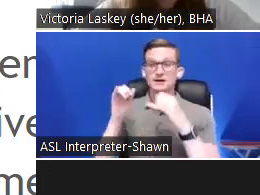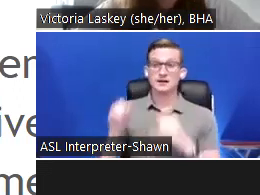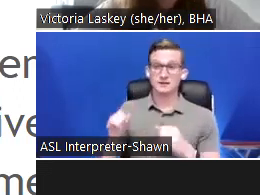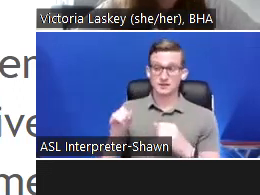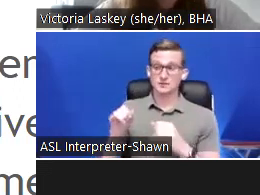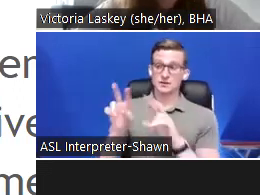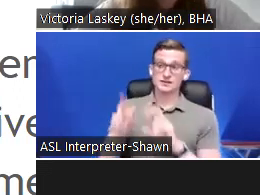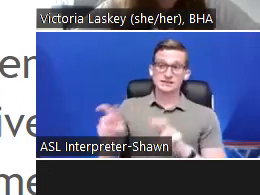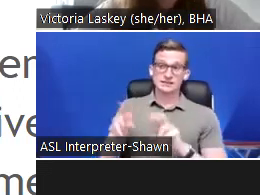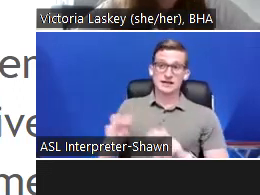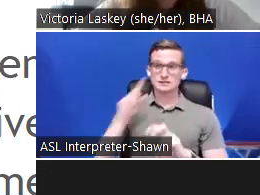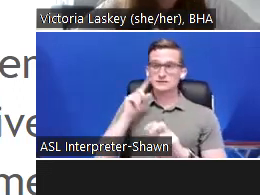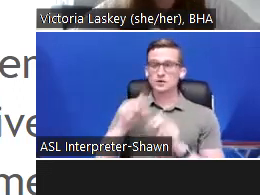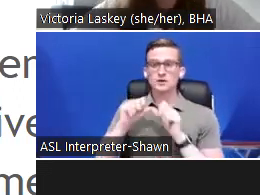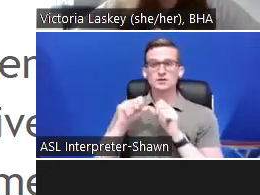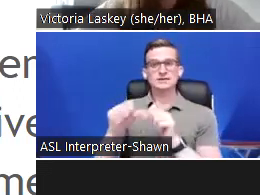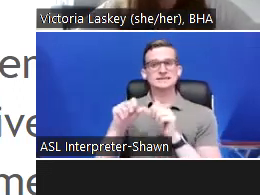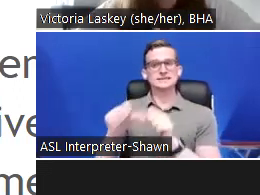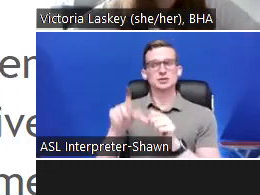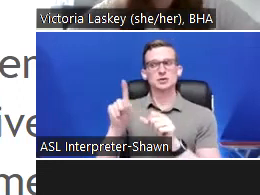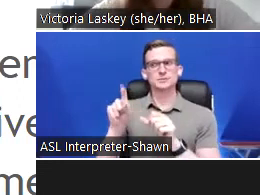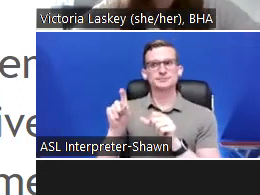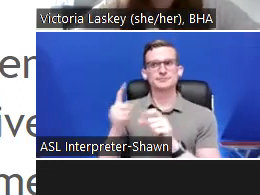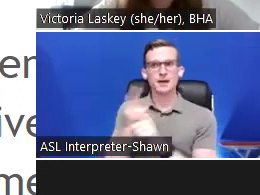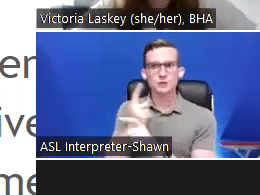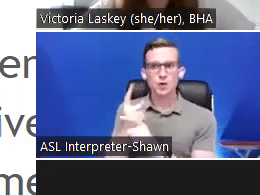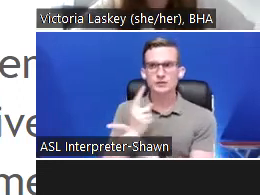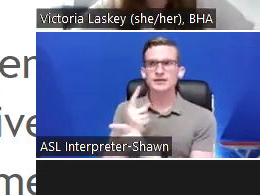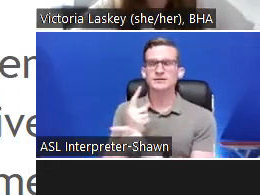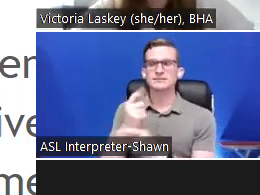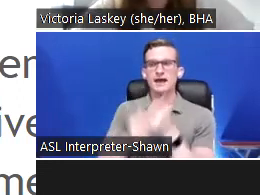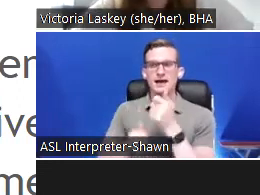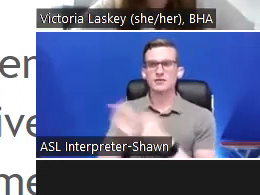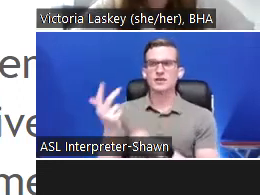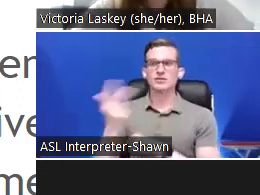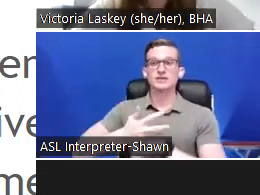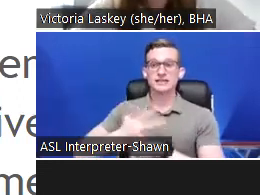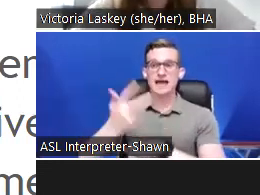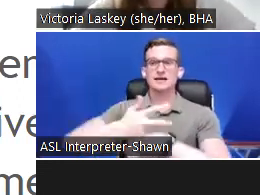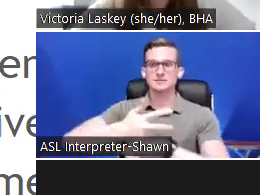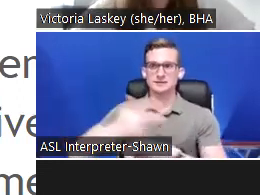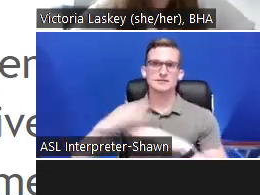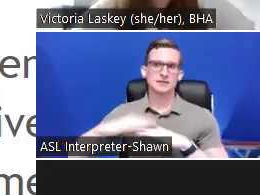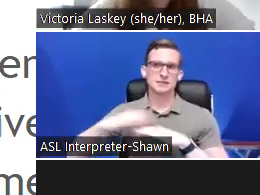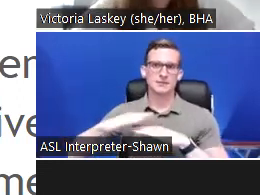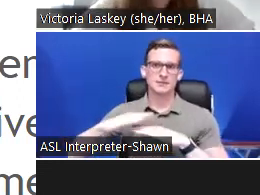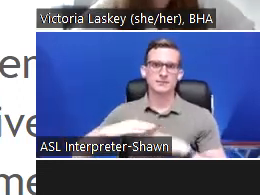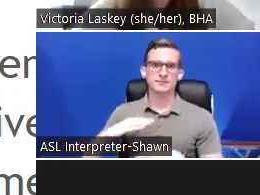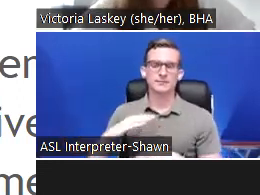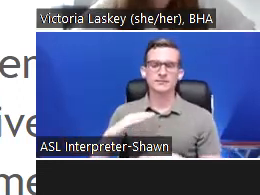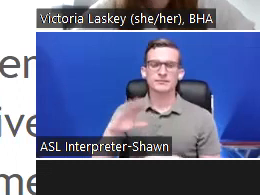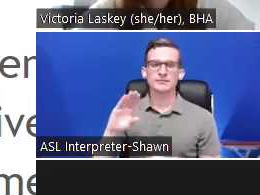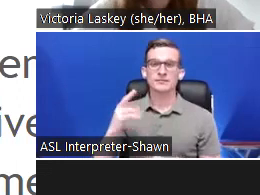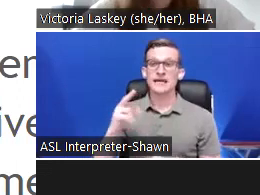for continued appropriateness every 3 days, or at least every 3 days. The BHE shall